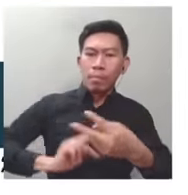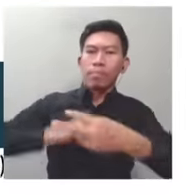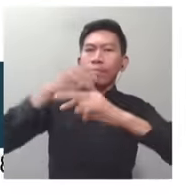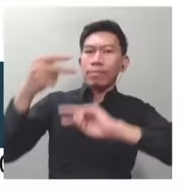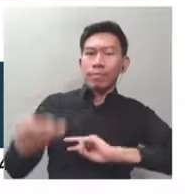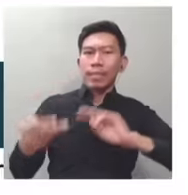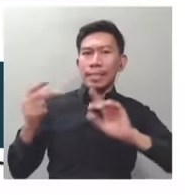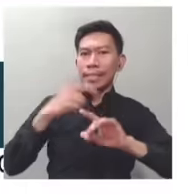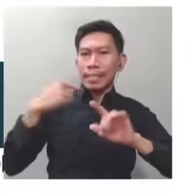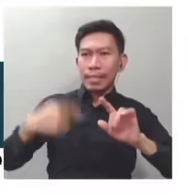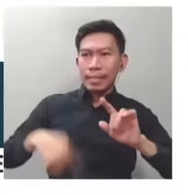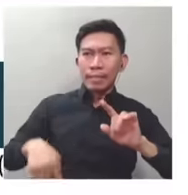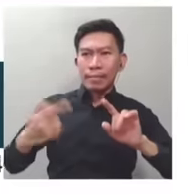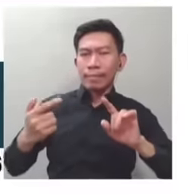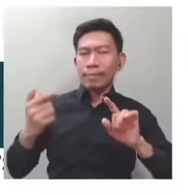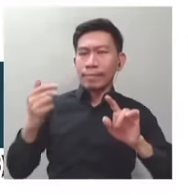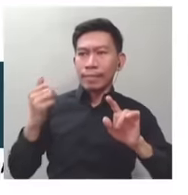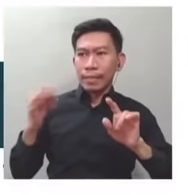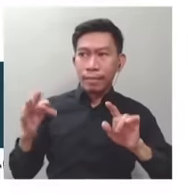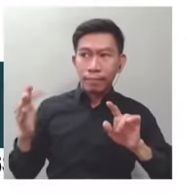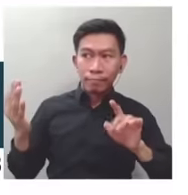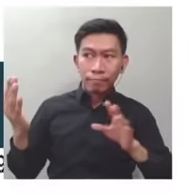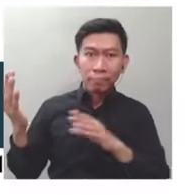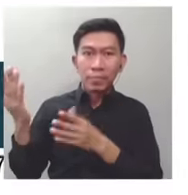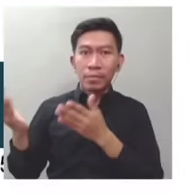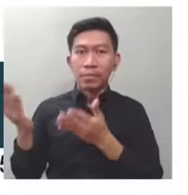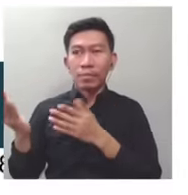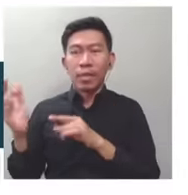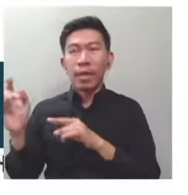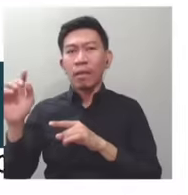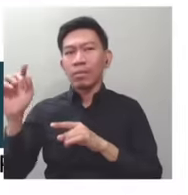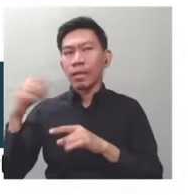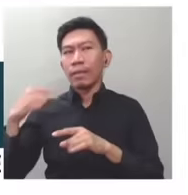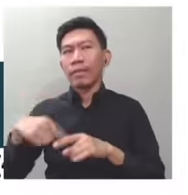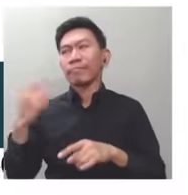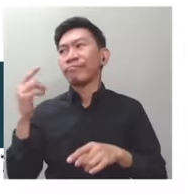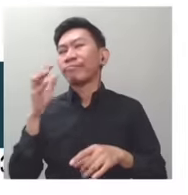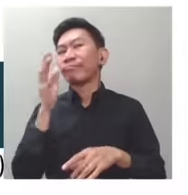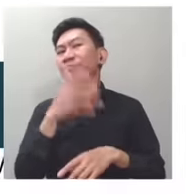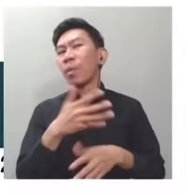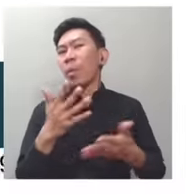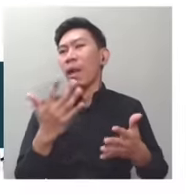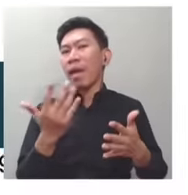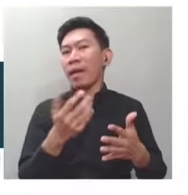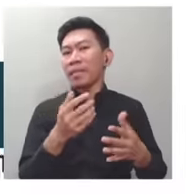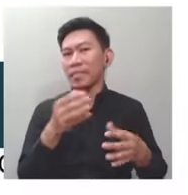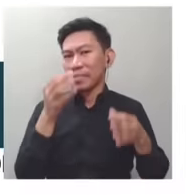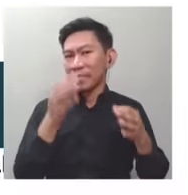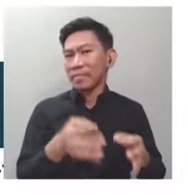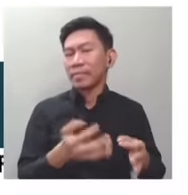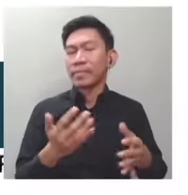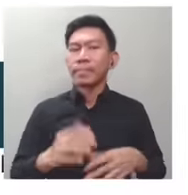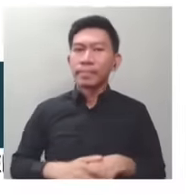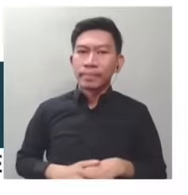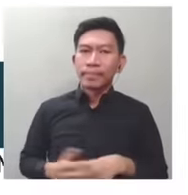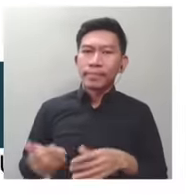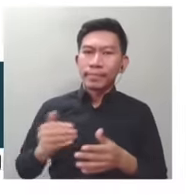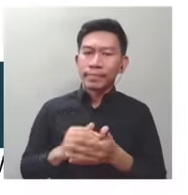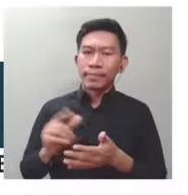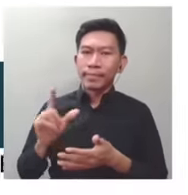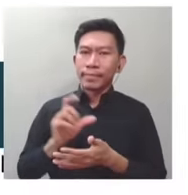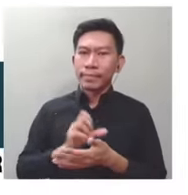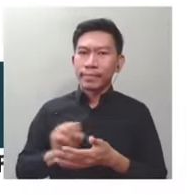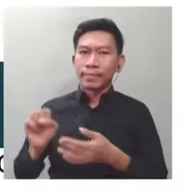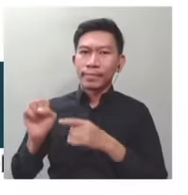China thinks we don't have that political will. Professor Renato De Castro there of the Department of International Studies there at the De